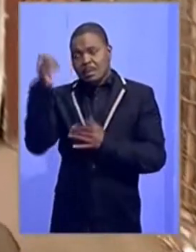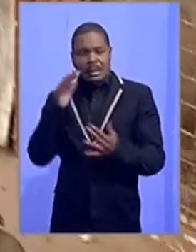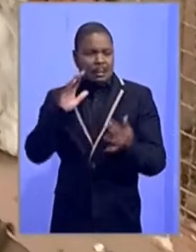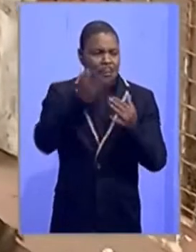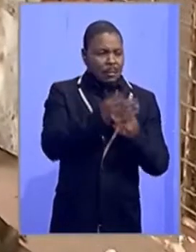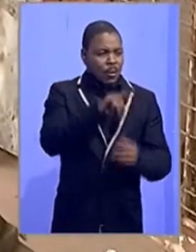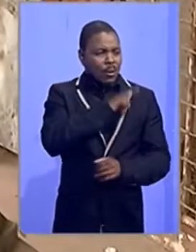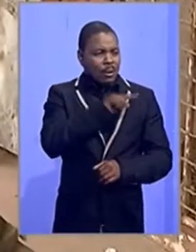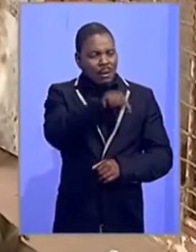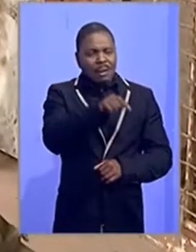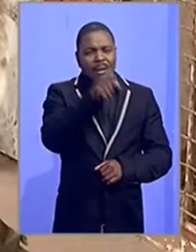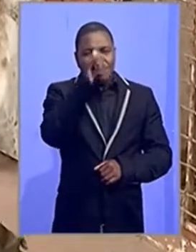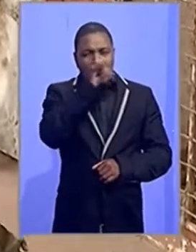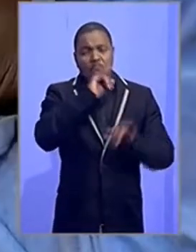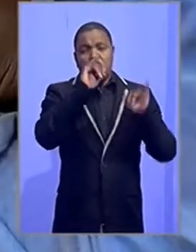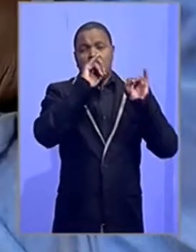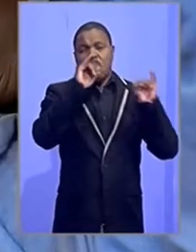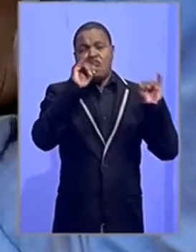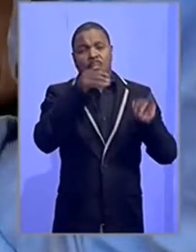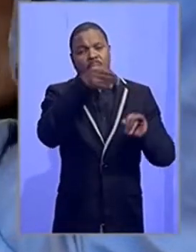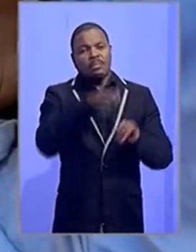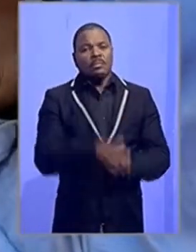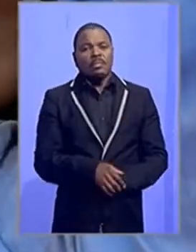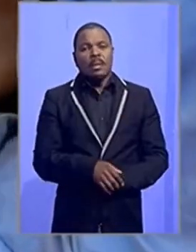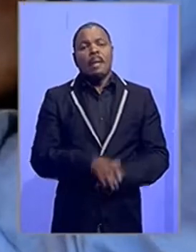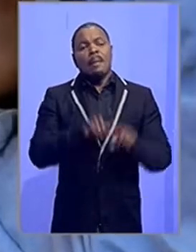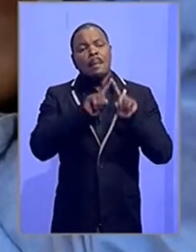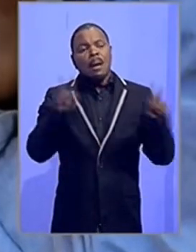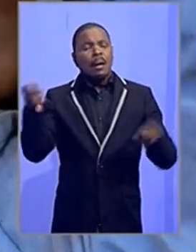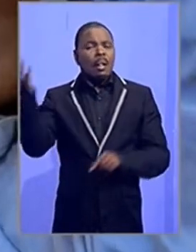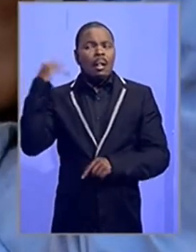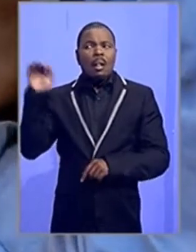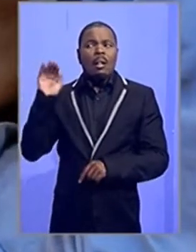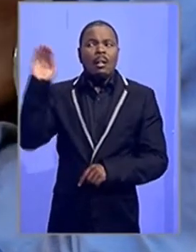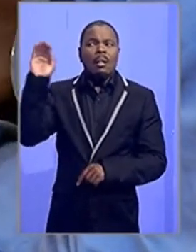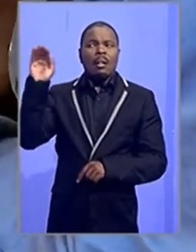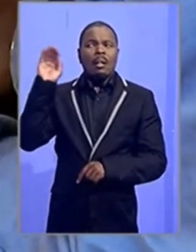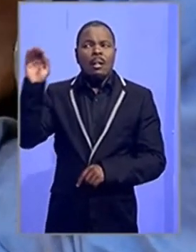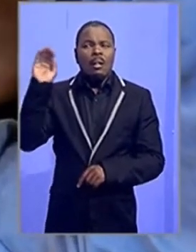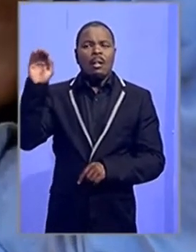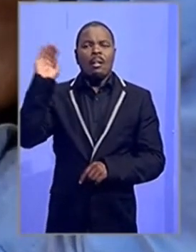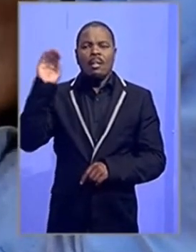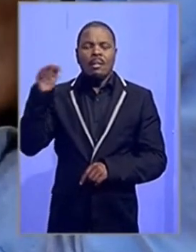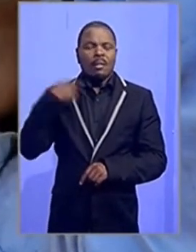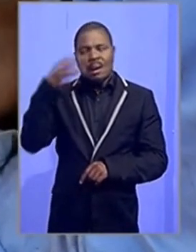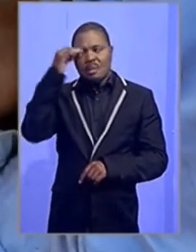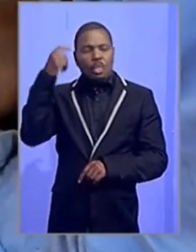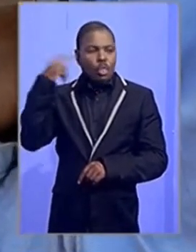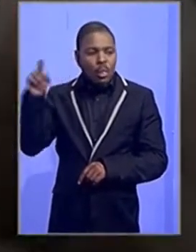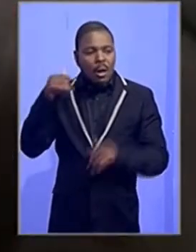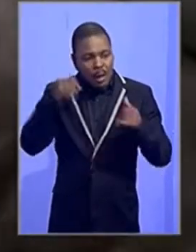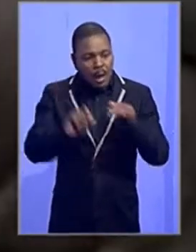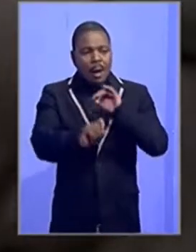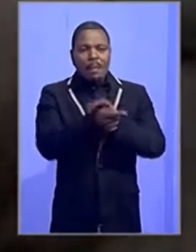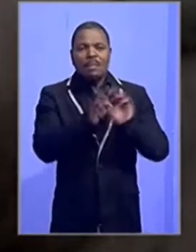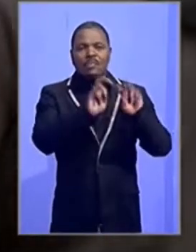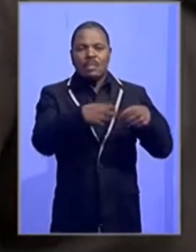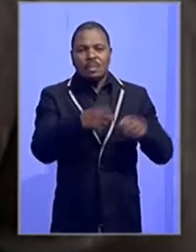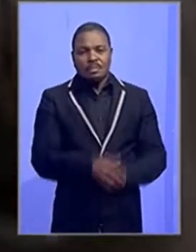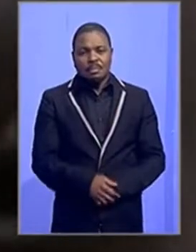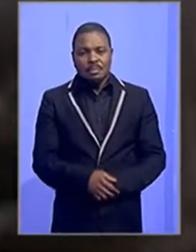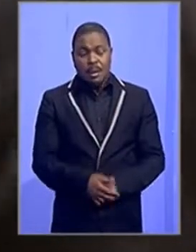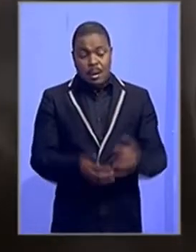jo bo tsweletseng mo kgaolong ya bona ga bo a ke ba sekegelwa tsebe go fitlha go nna le matlhotlhapelo ano. Ba ne gape ba